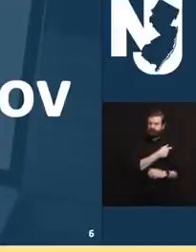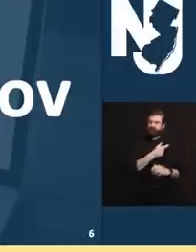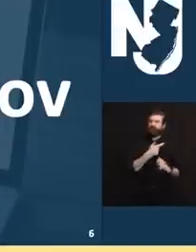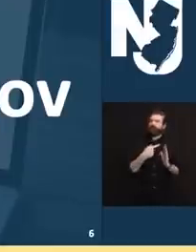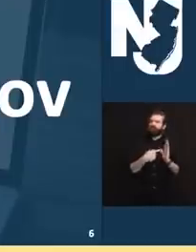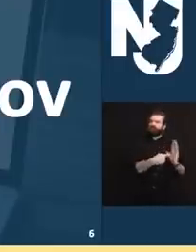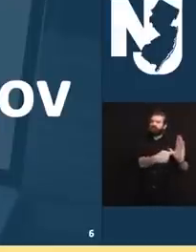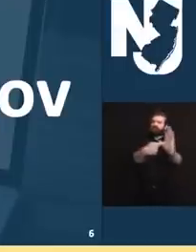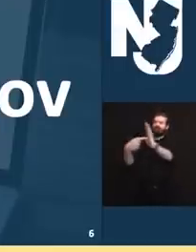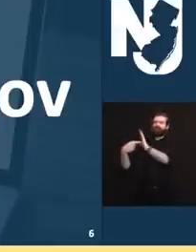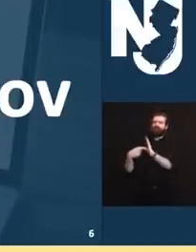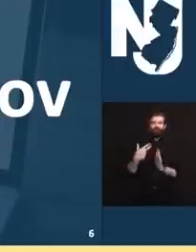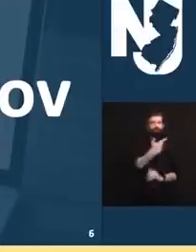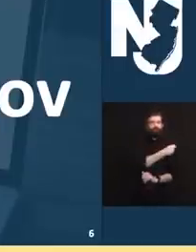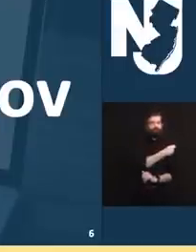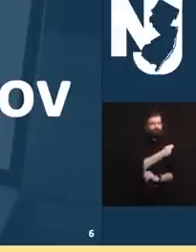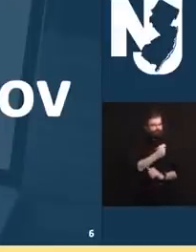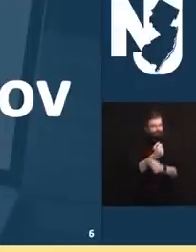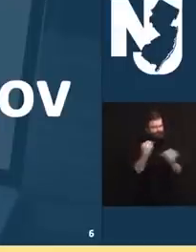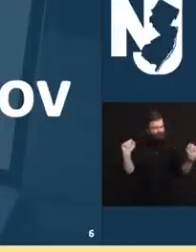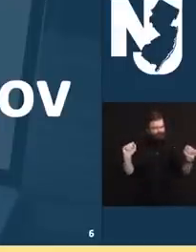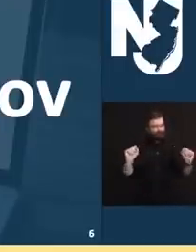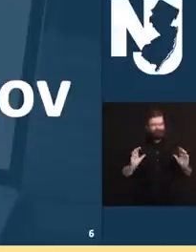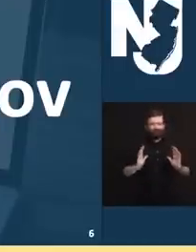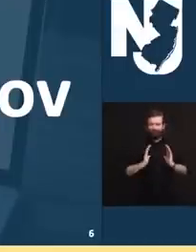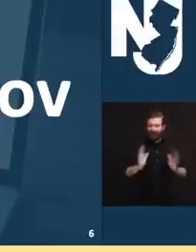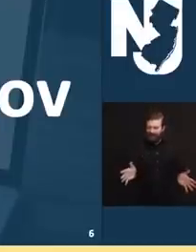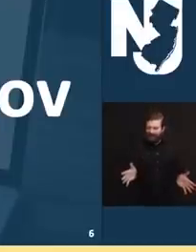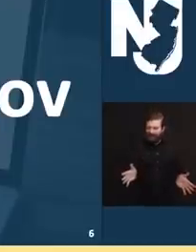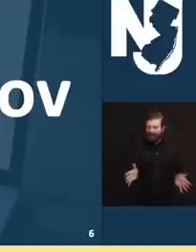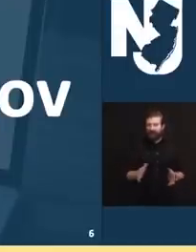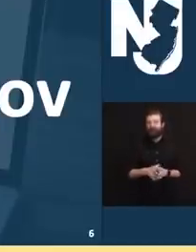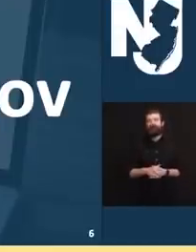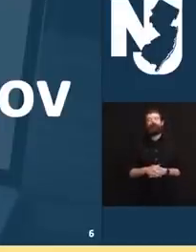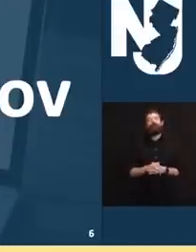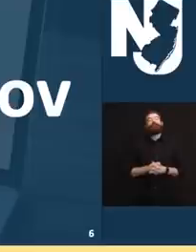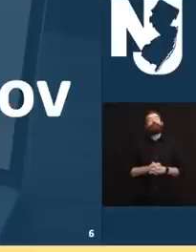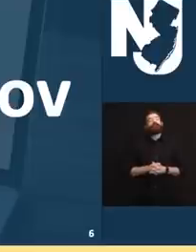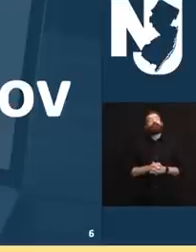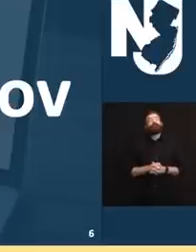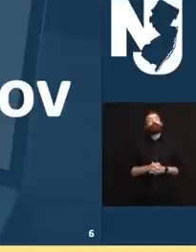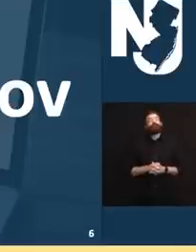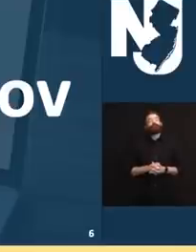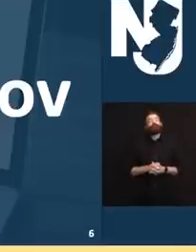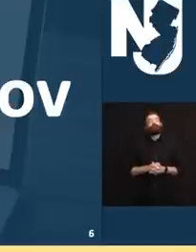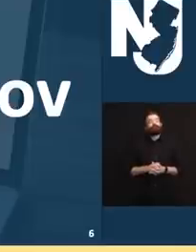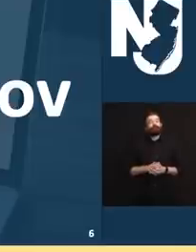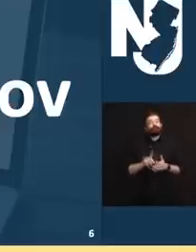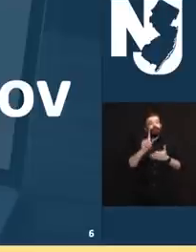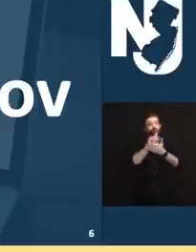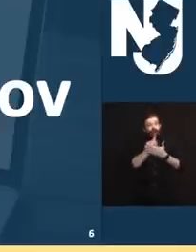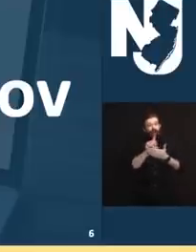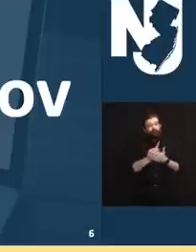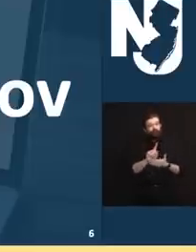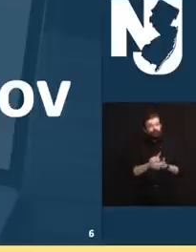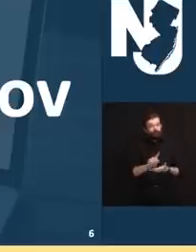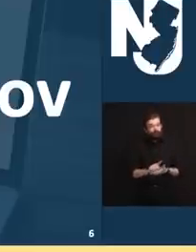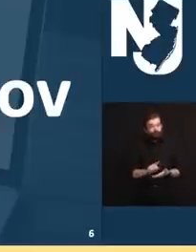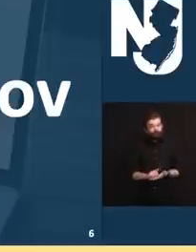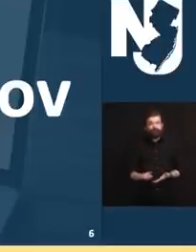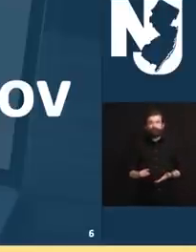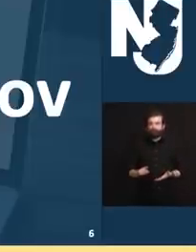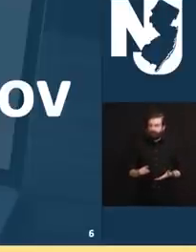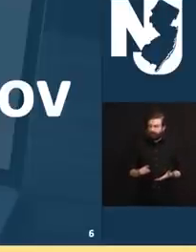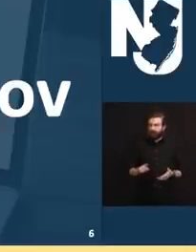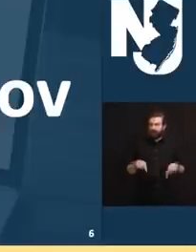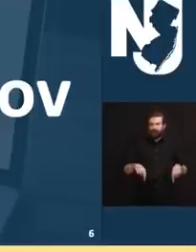days. Each day this week, the number of vaccinated New Jerseyans has grown, but it is still a drop in a very big bucket. For